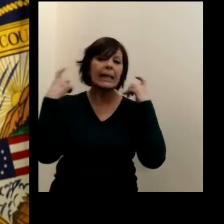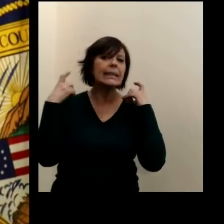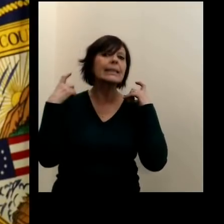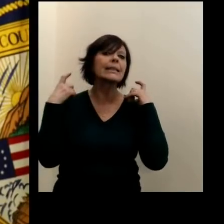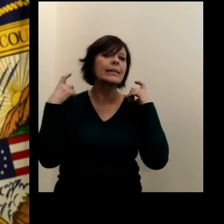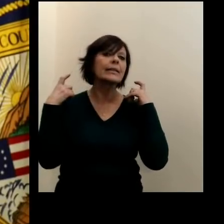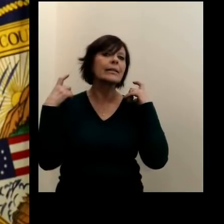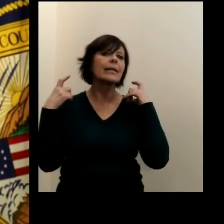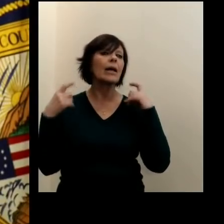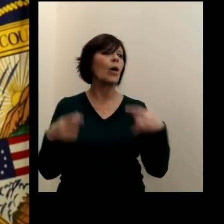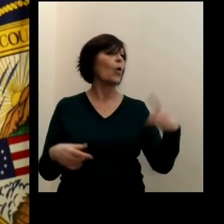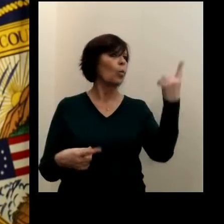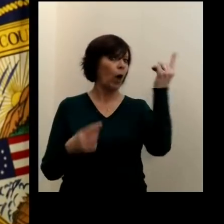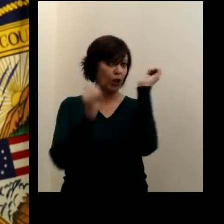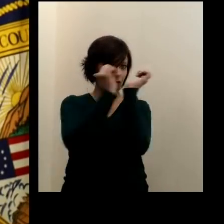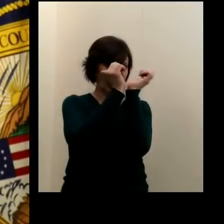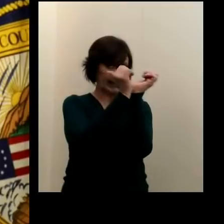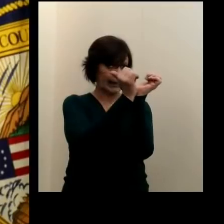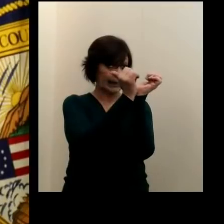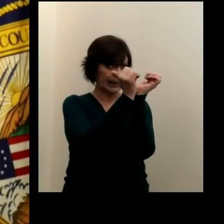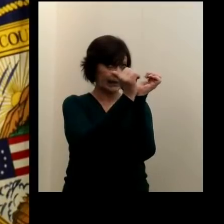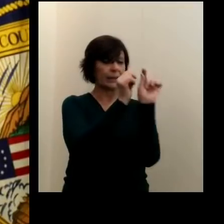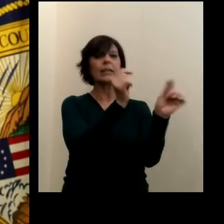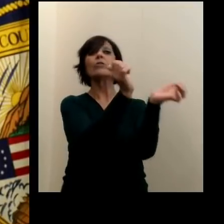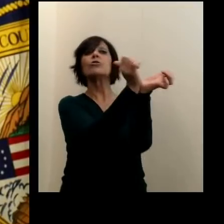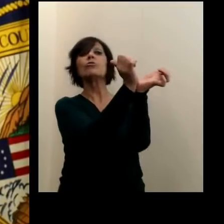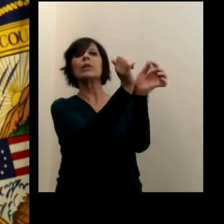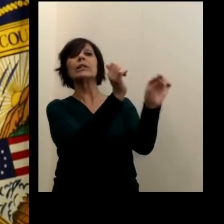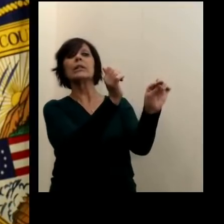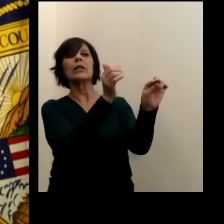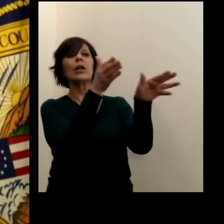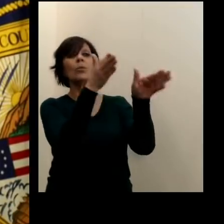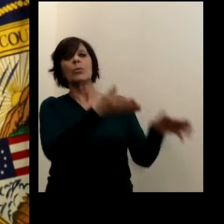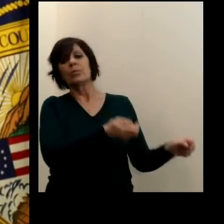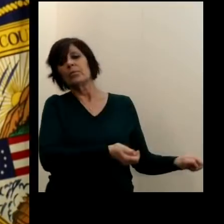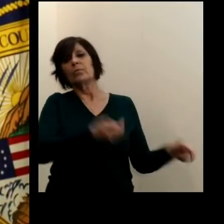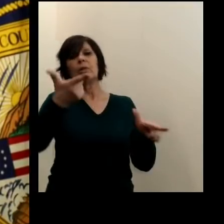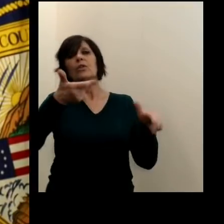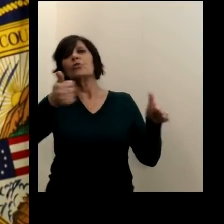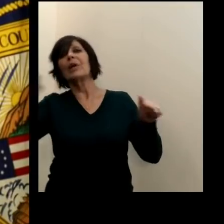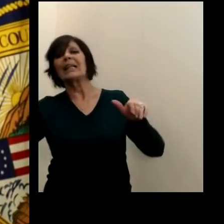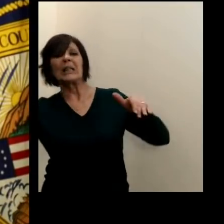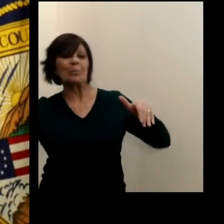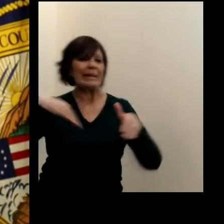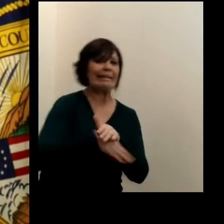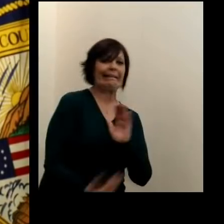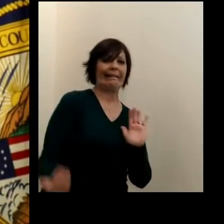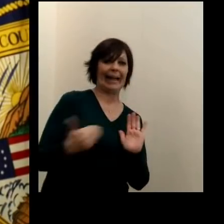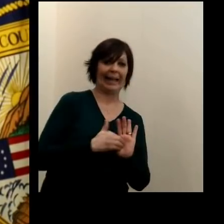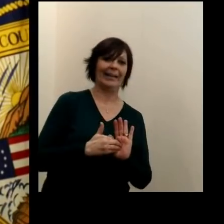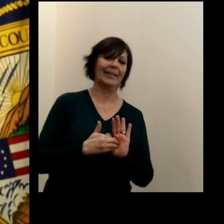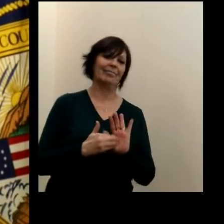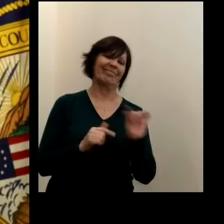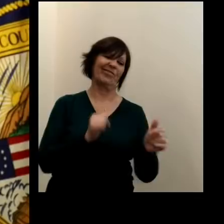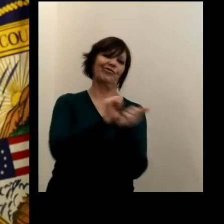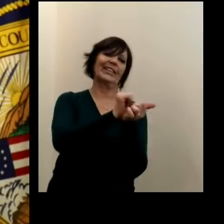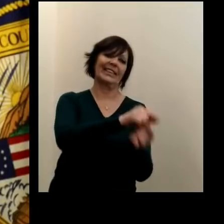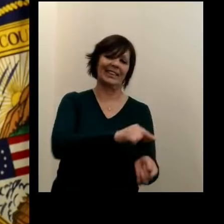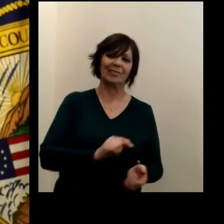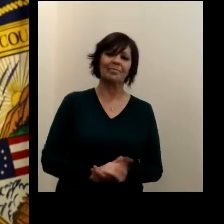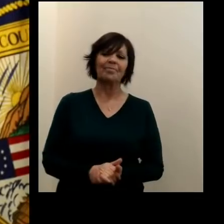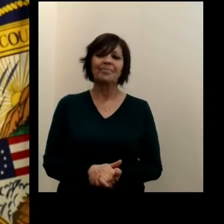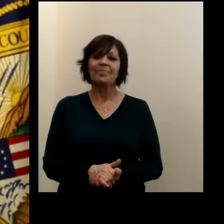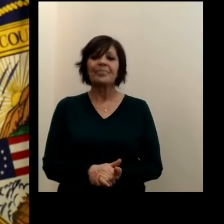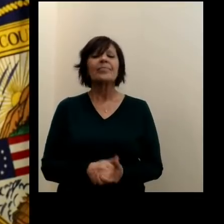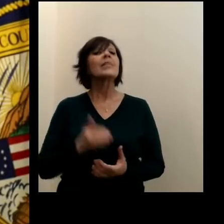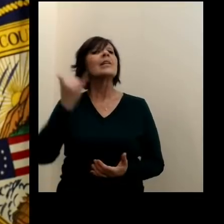then there was one arrest, and I've been told the arrest was someone who was ejected who tried to get back into the facility. So